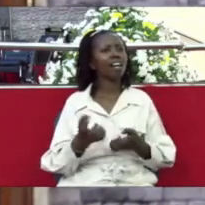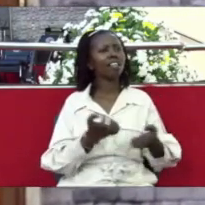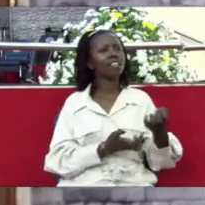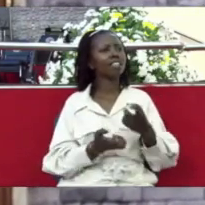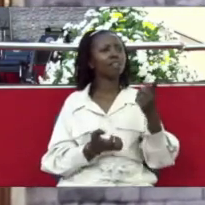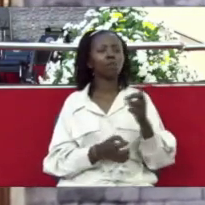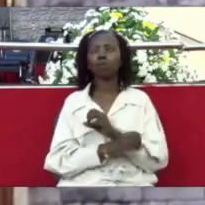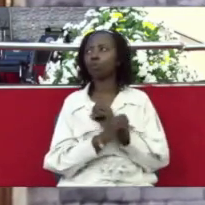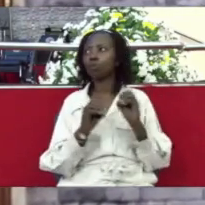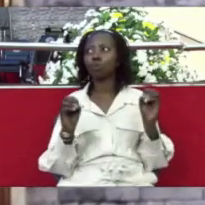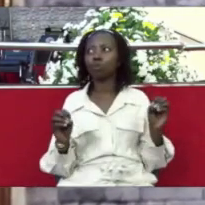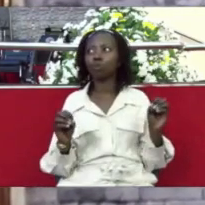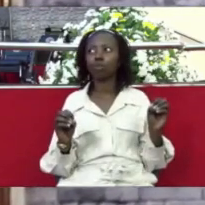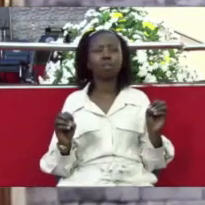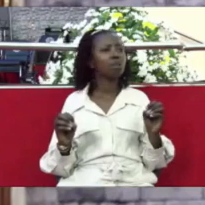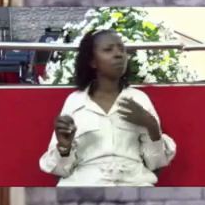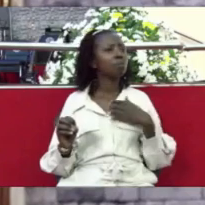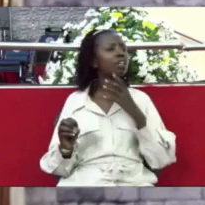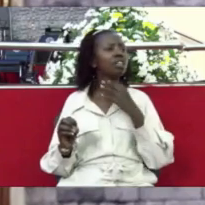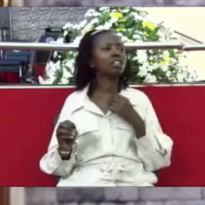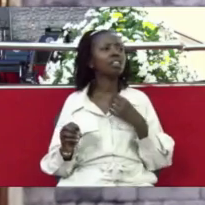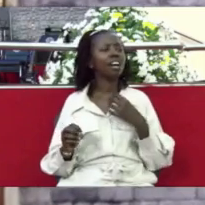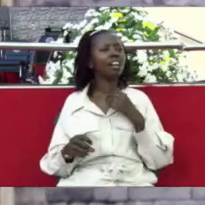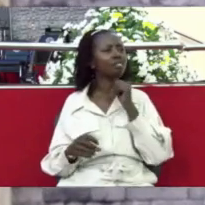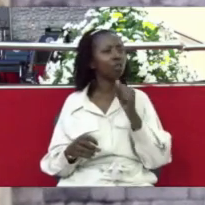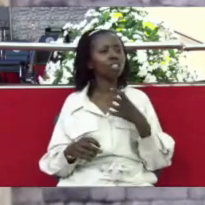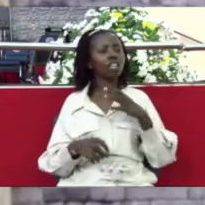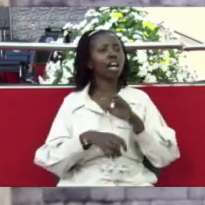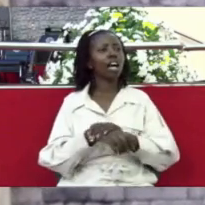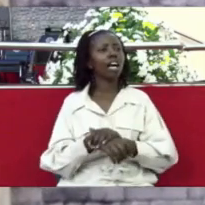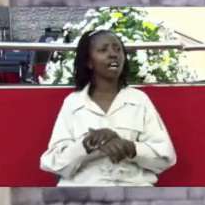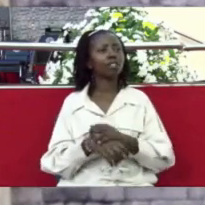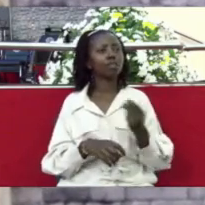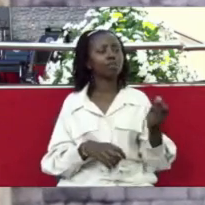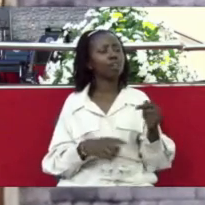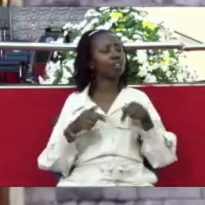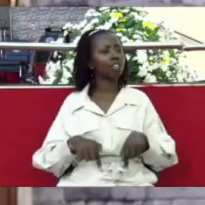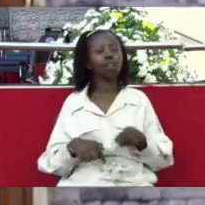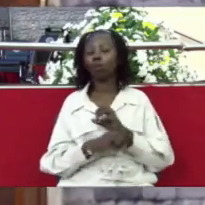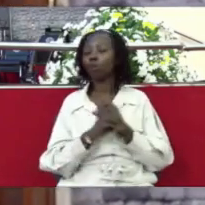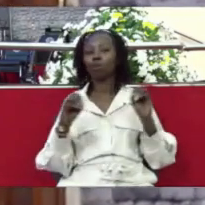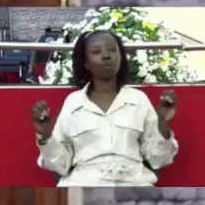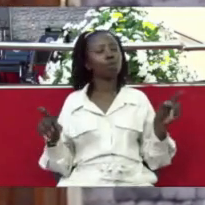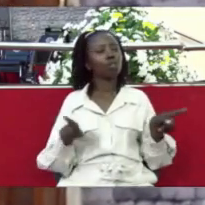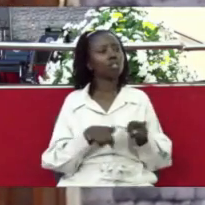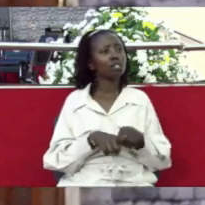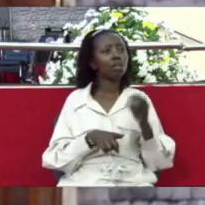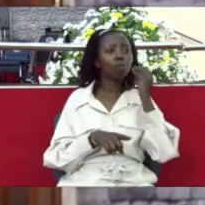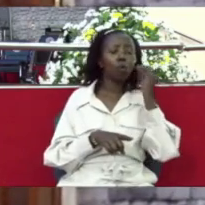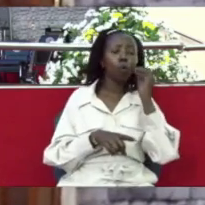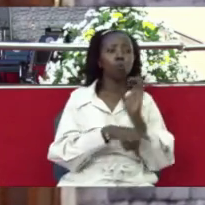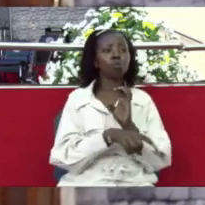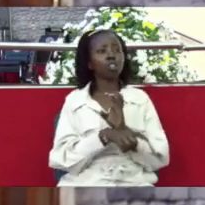chochote. I don't get a paycheck from this church. Mimi sipati malipo kutoka kwa kanisa. This is my home church like yours. Hili ni kanisa langu la